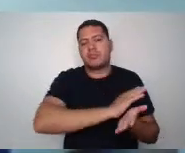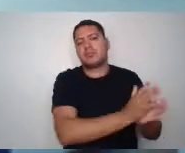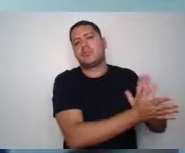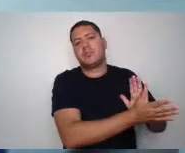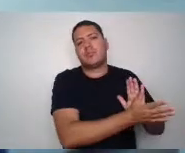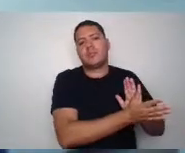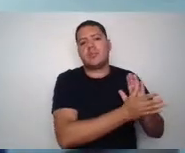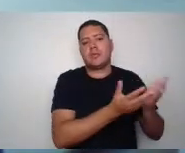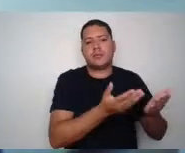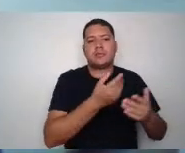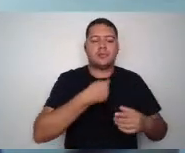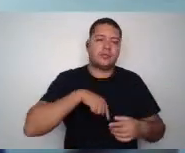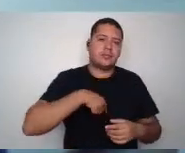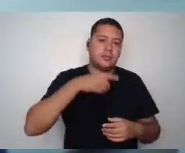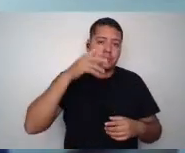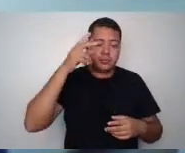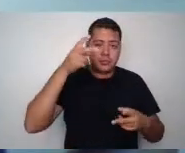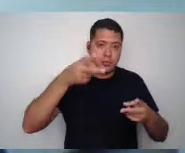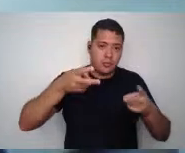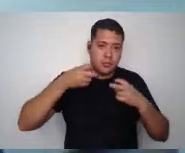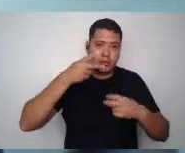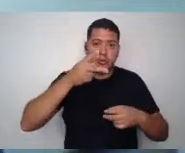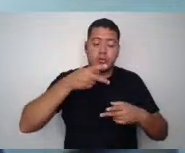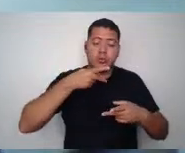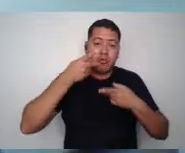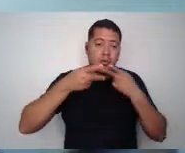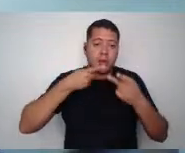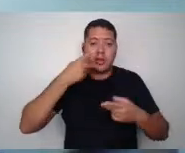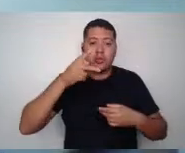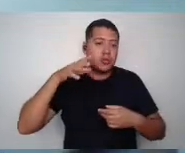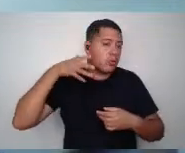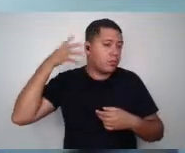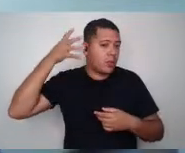of discrimination. And we realize that its speech